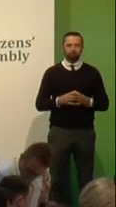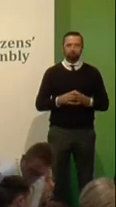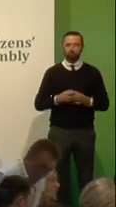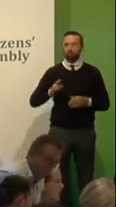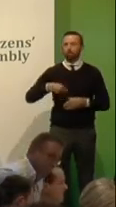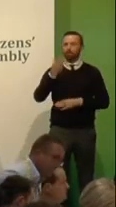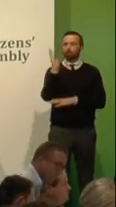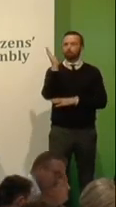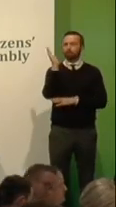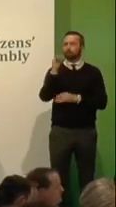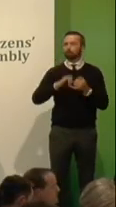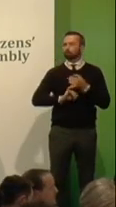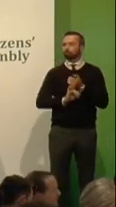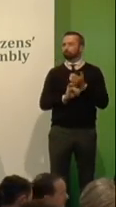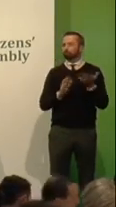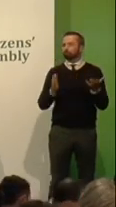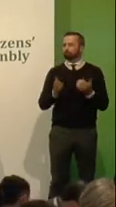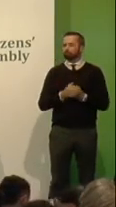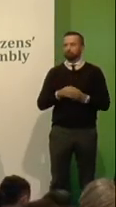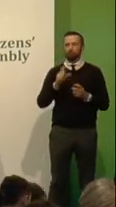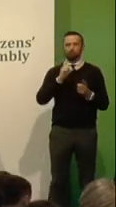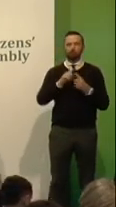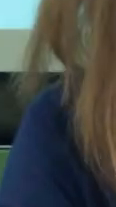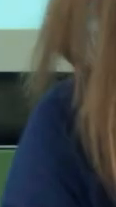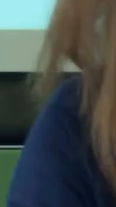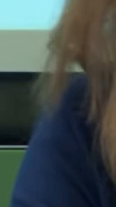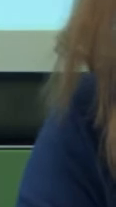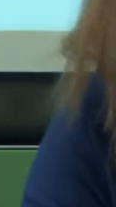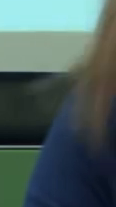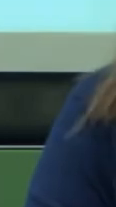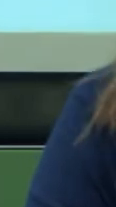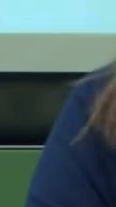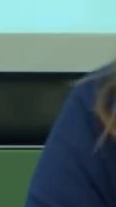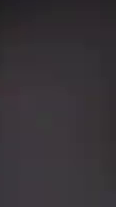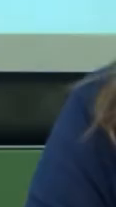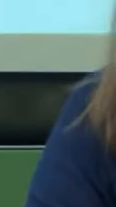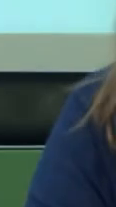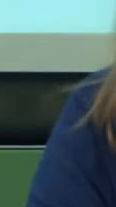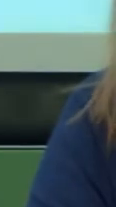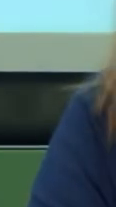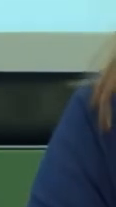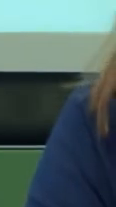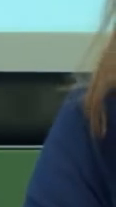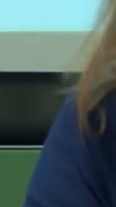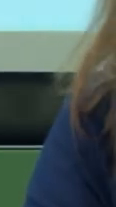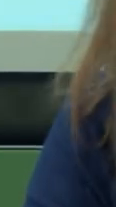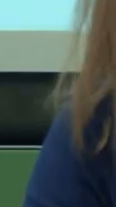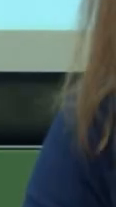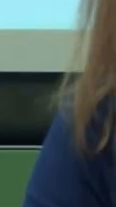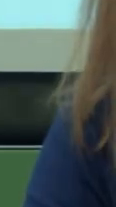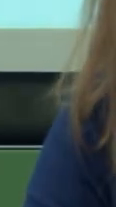Our next speaker is Professor Anthea Tinker. She's Professor of Social Gerontology